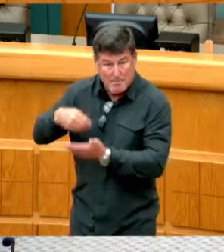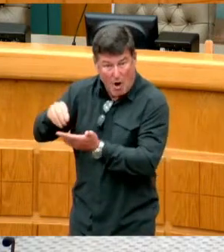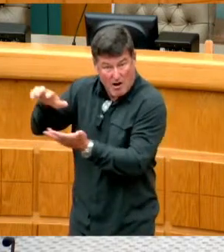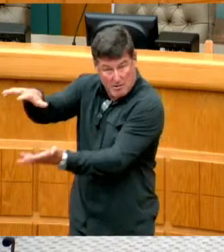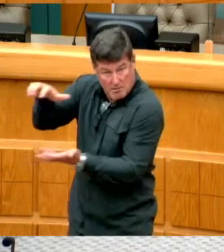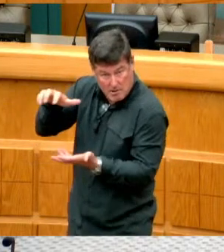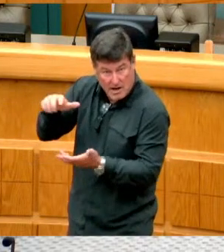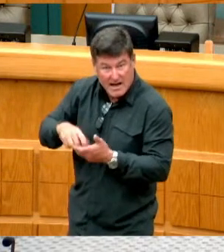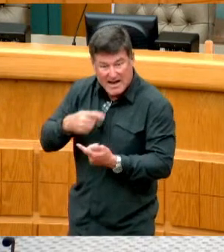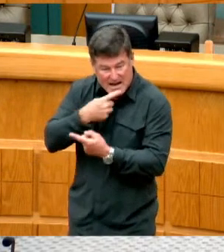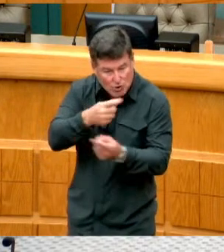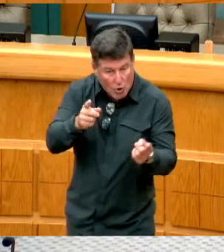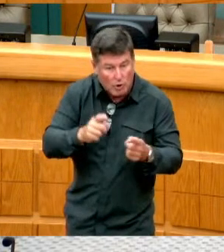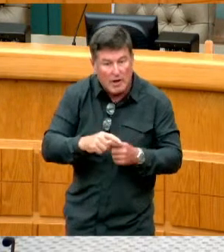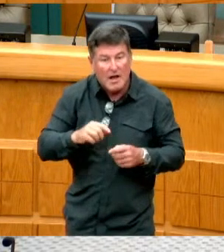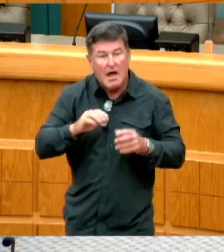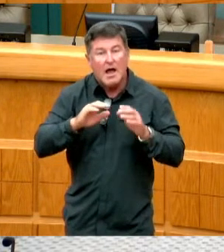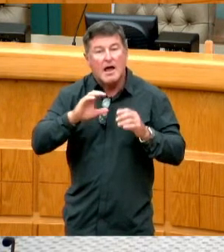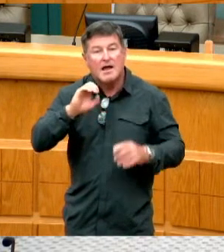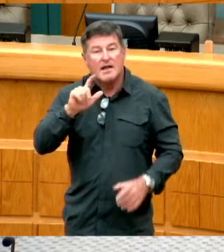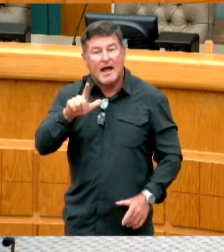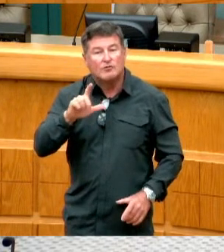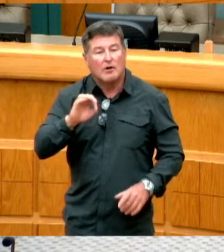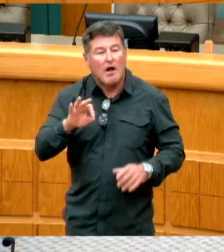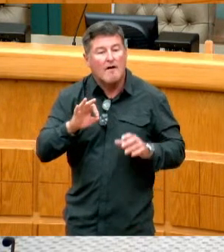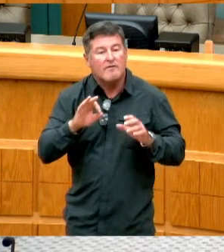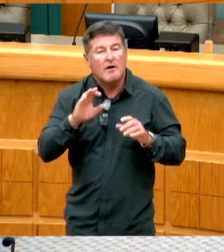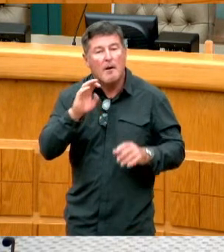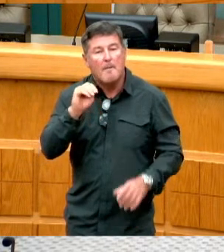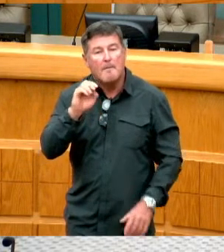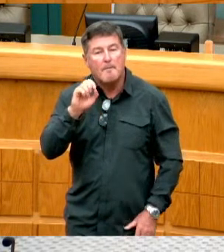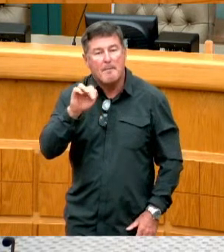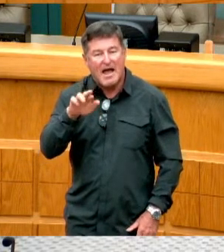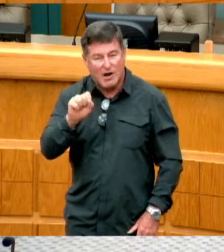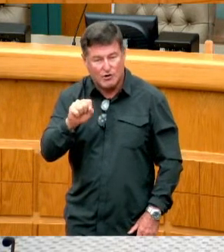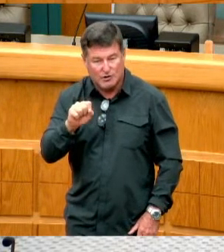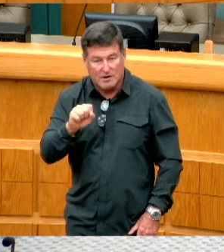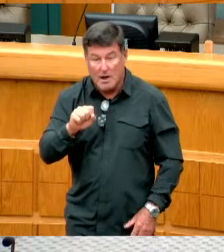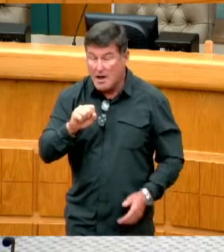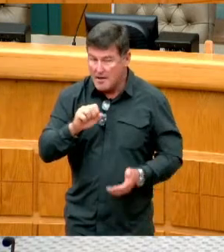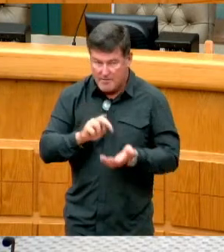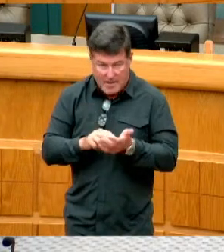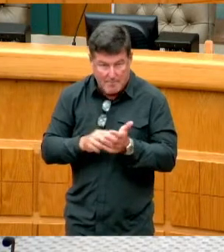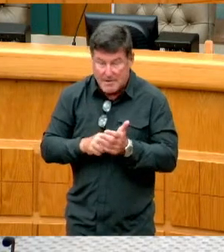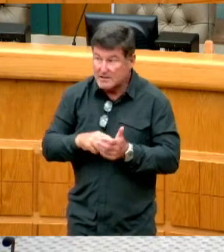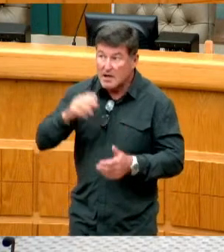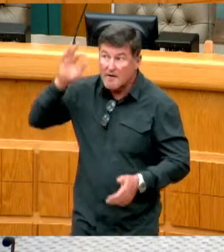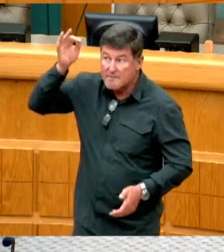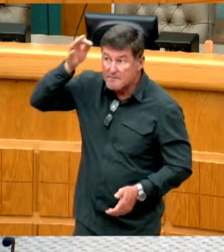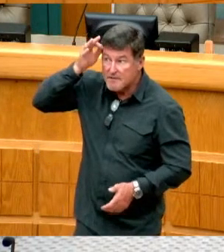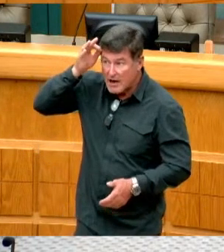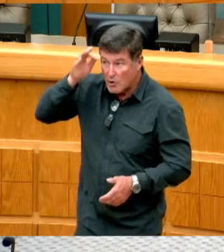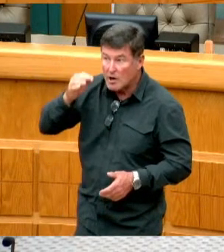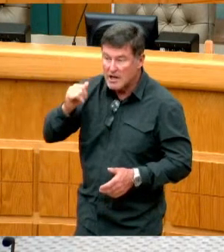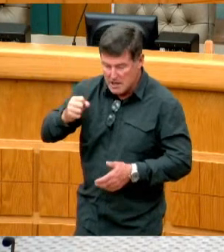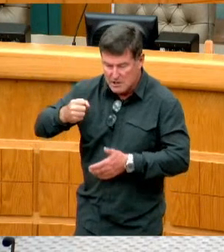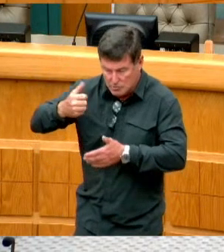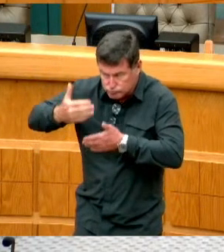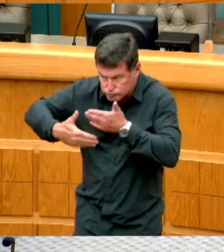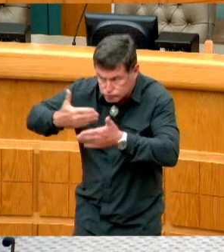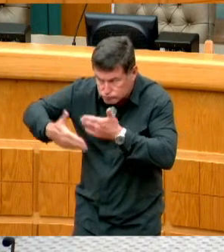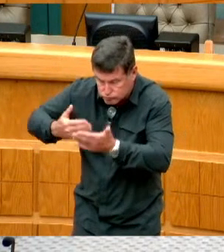Mayors and also with the American public, we know that there are plans in the works for the